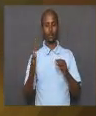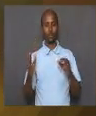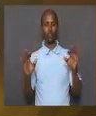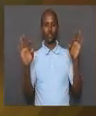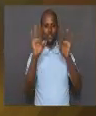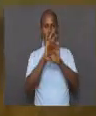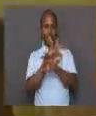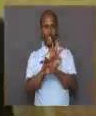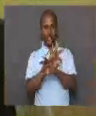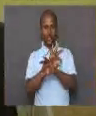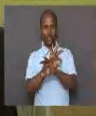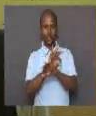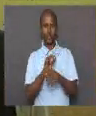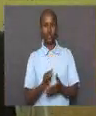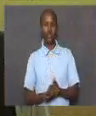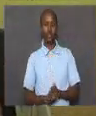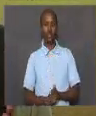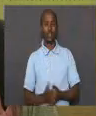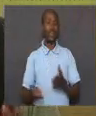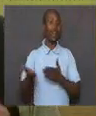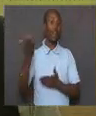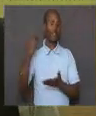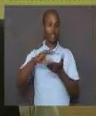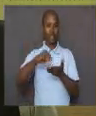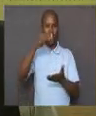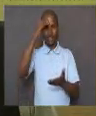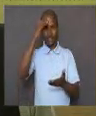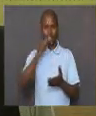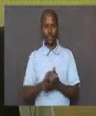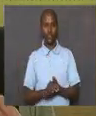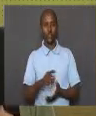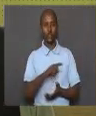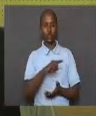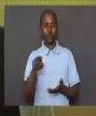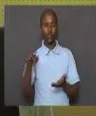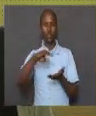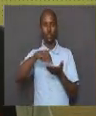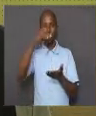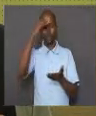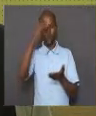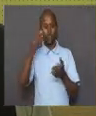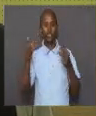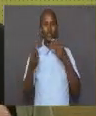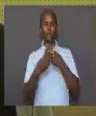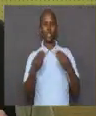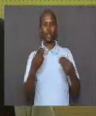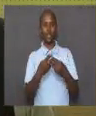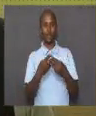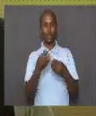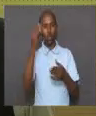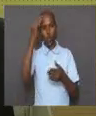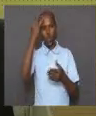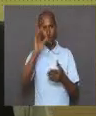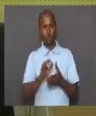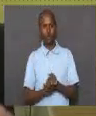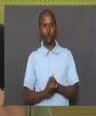of functions. In the last lesson, we reviewed the mathematical